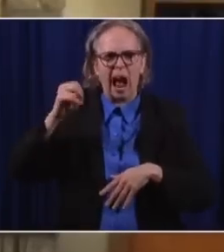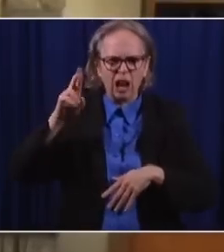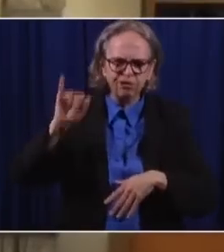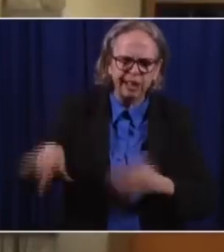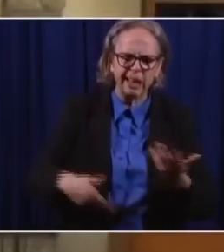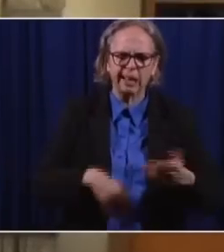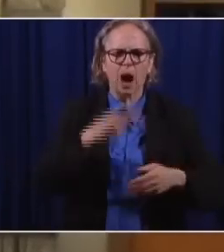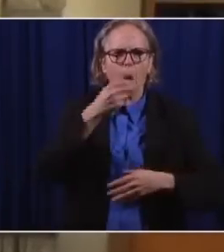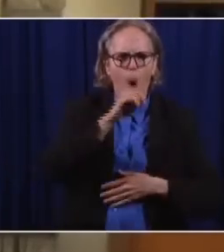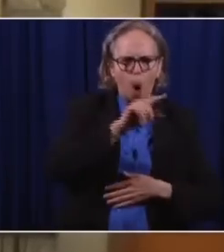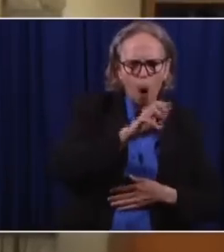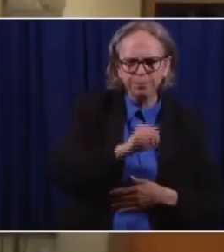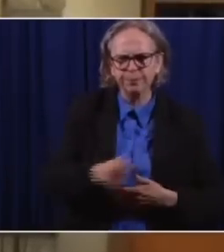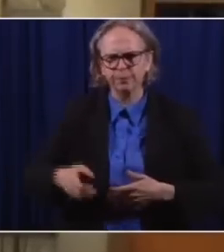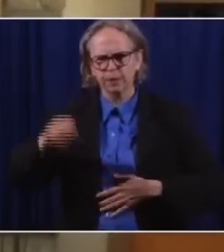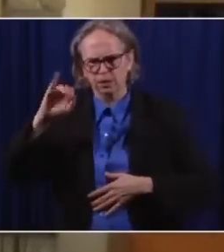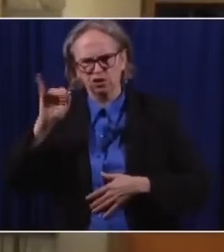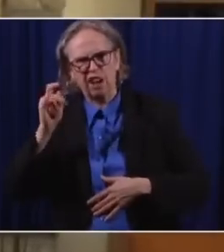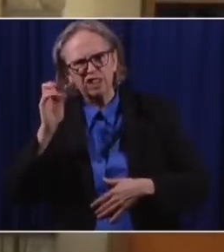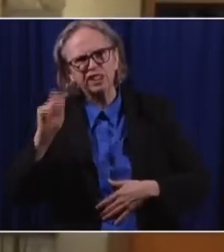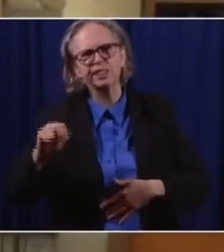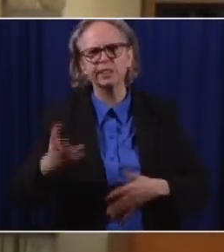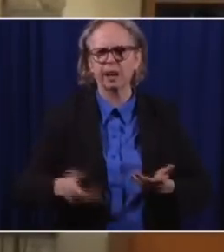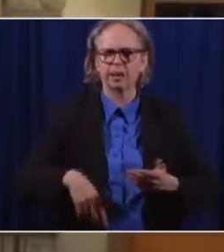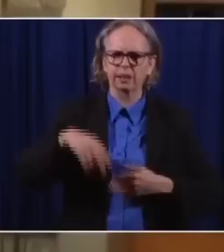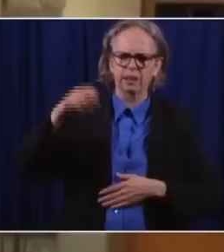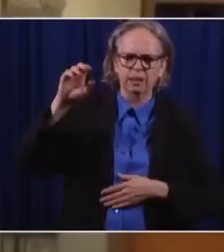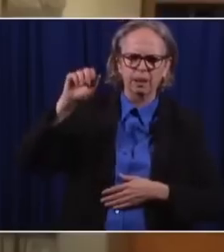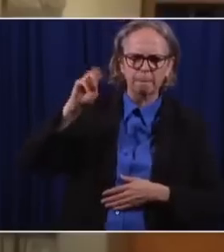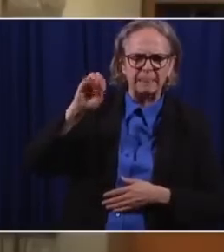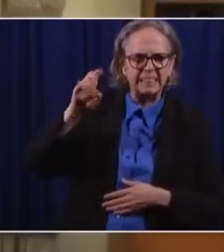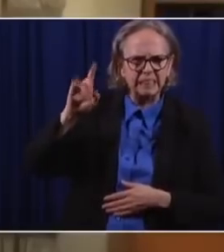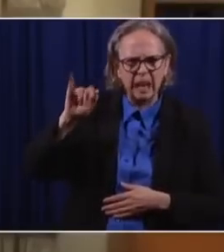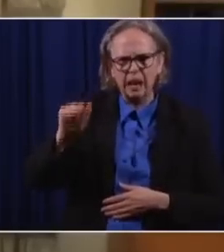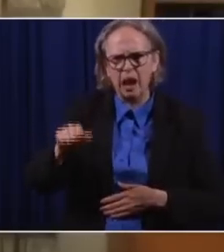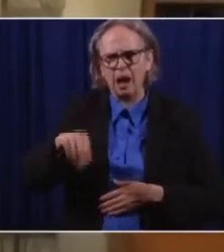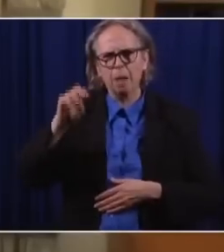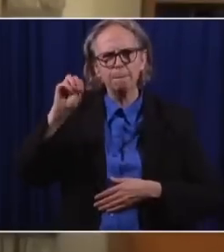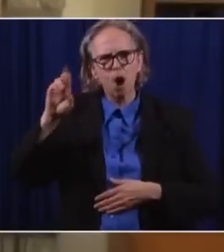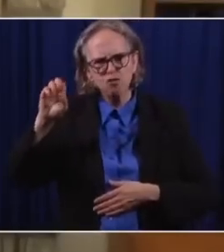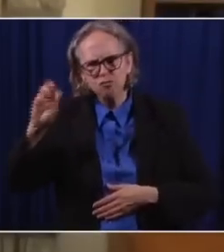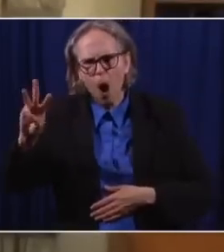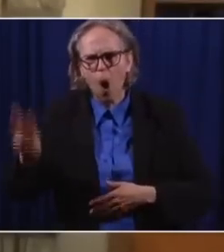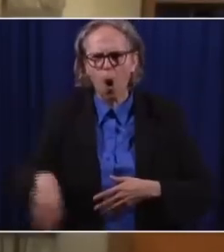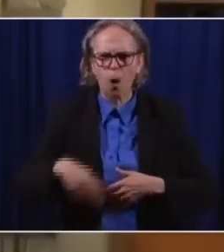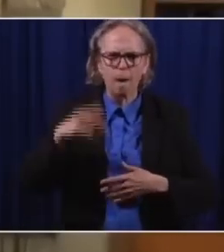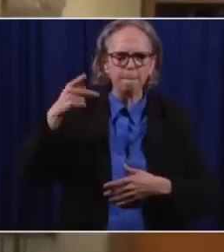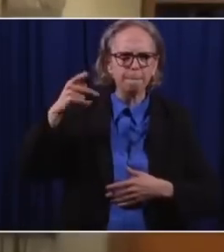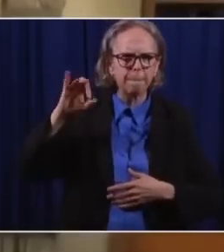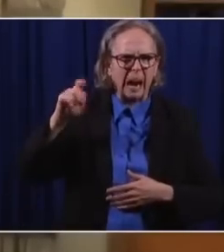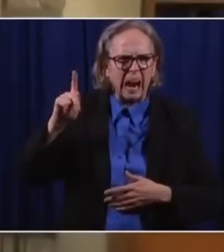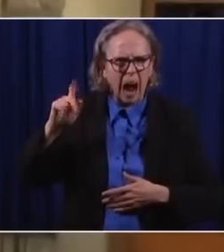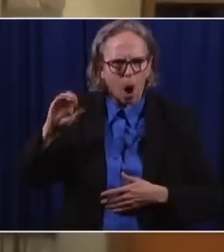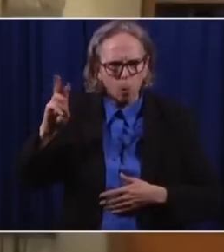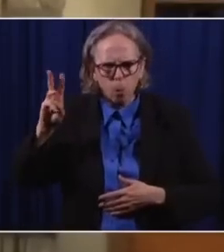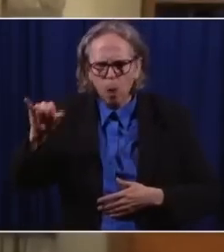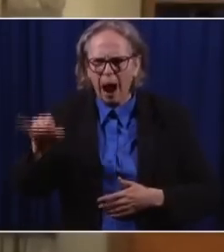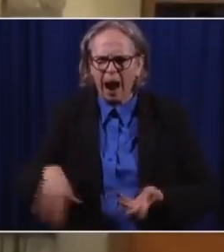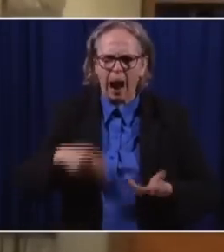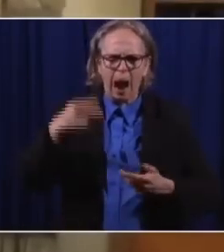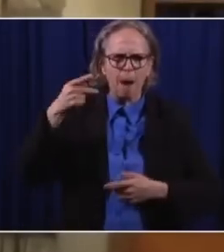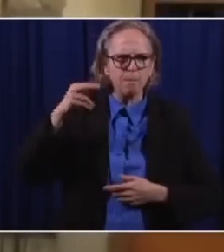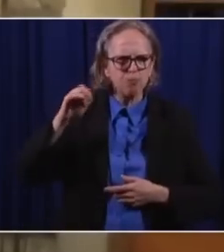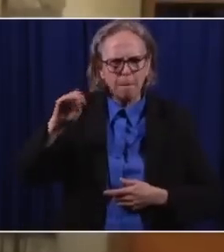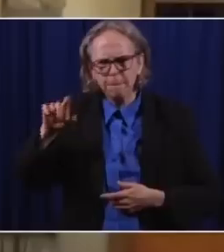red counties, we are seeing high case numbers that are continuing to increase. Many of these new red counties